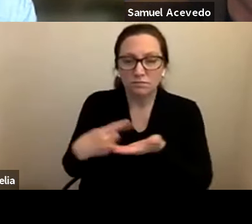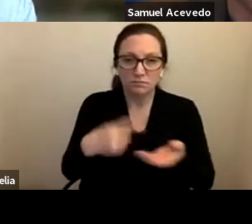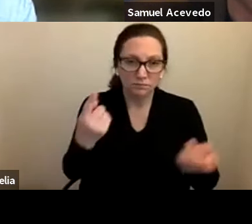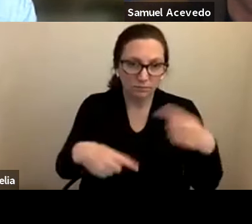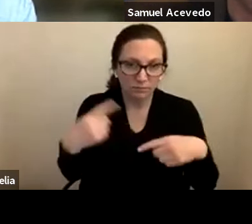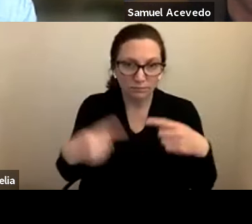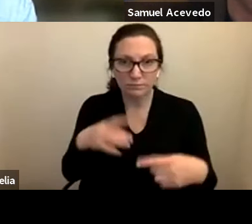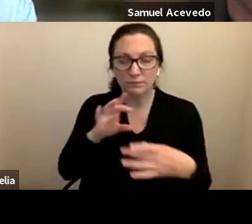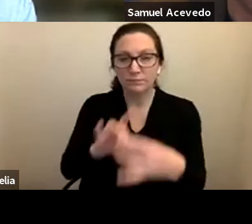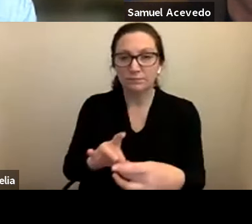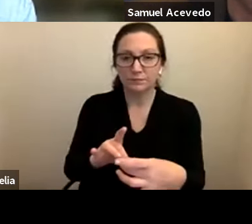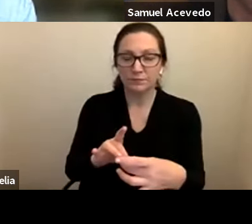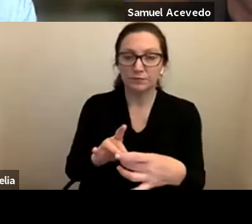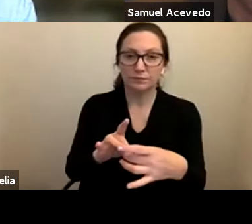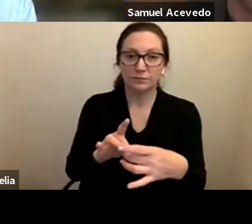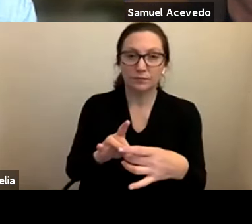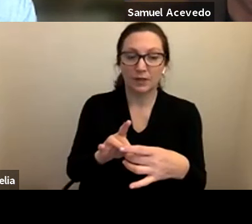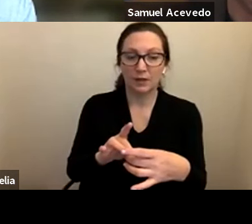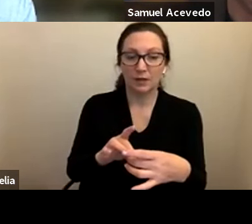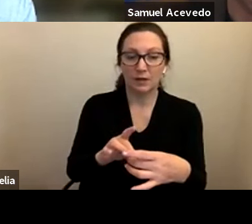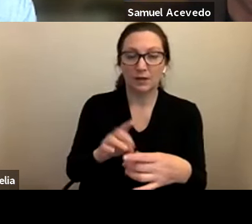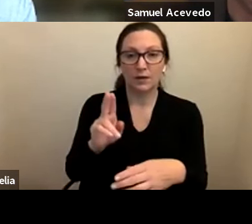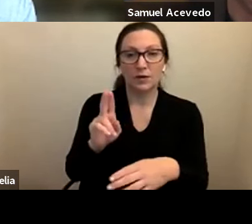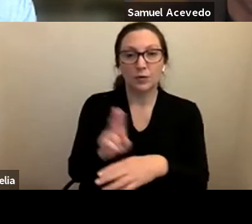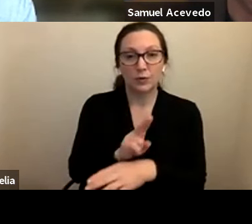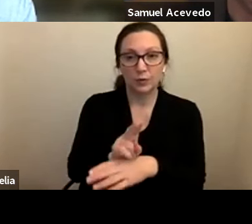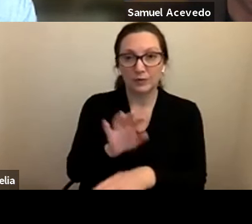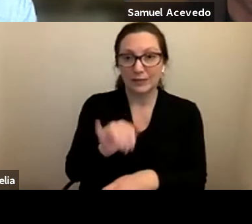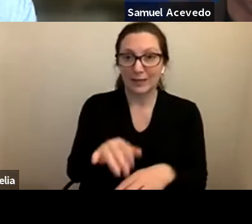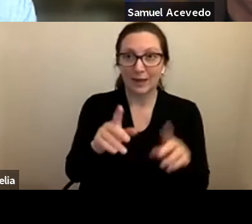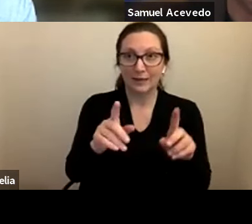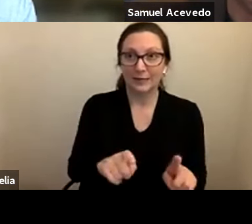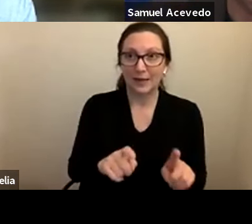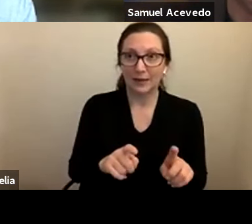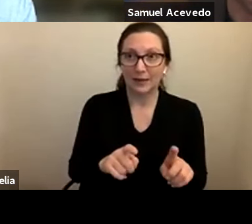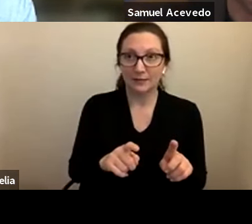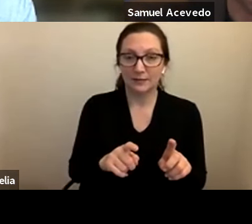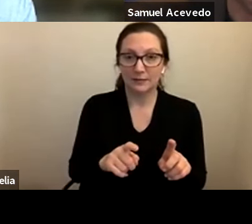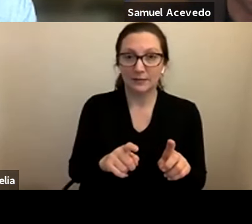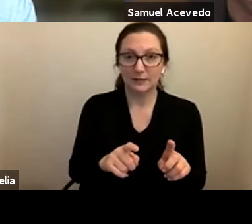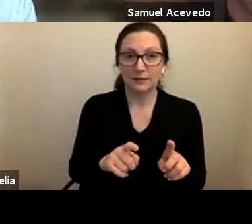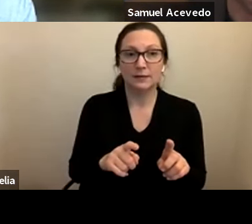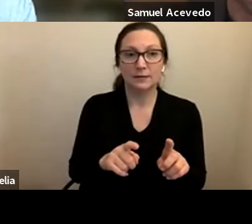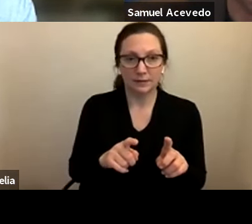use of the test in terms of all of the things that you've raised.